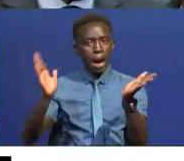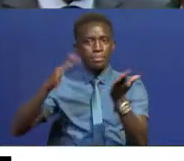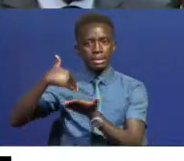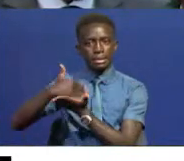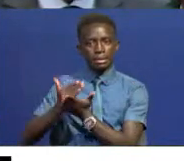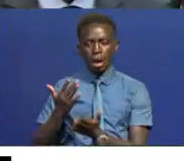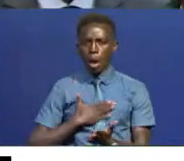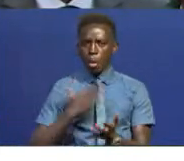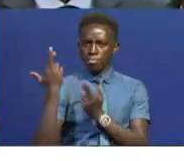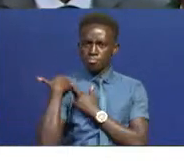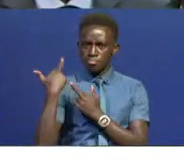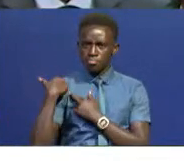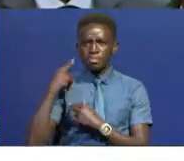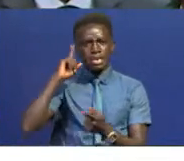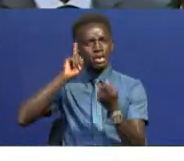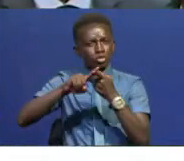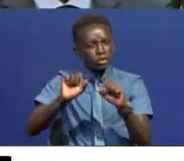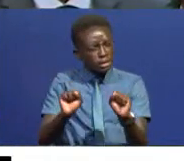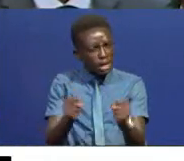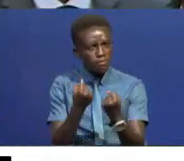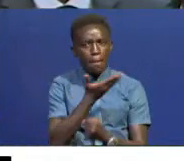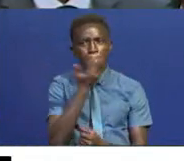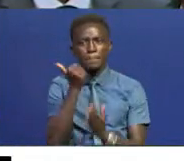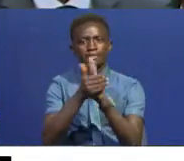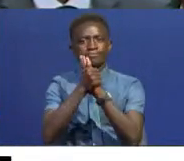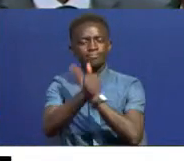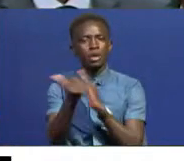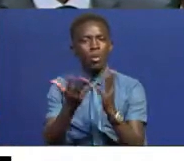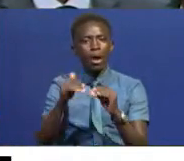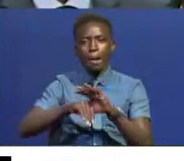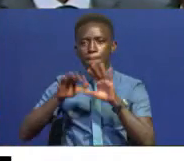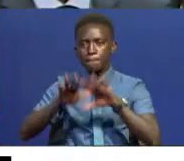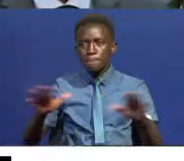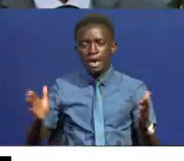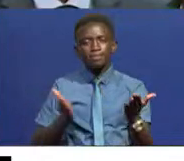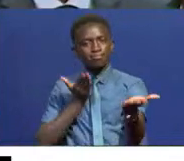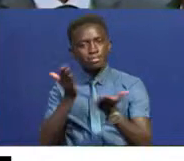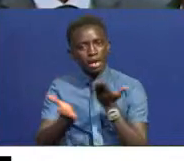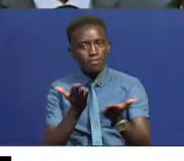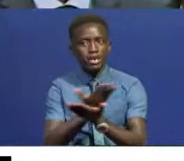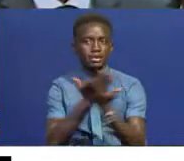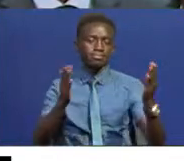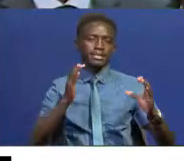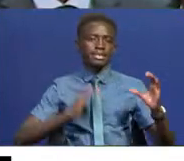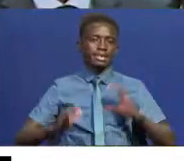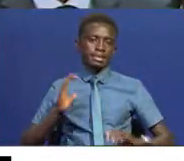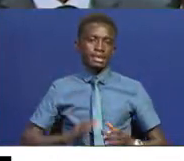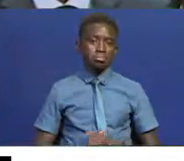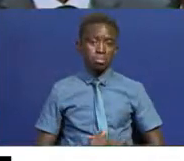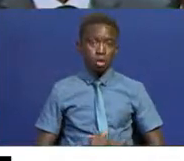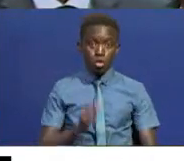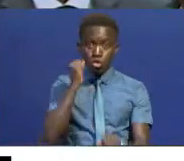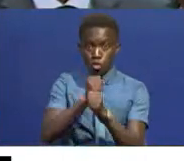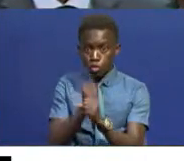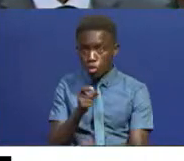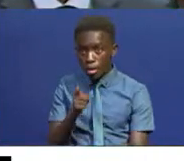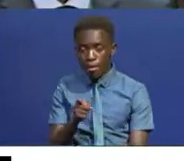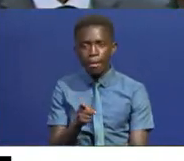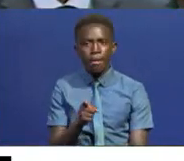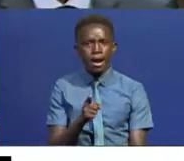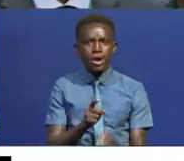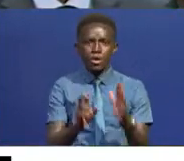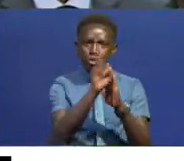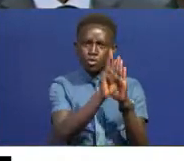to secure the best skills in the market to service citizens. To do this, the terms of service must be